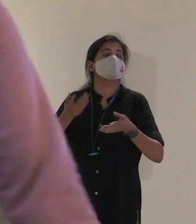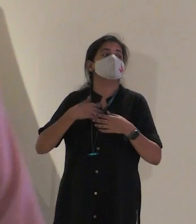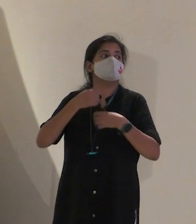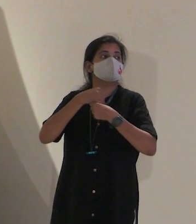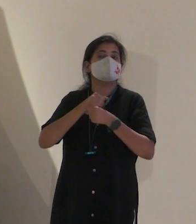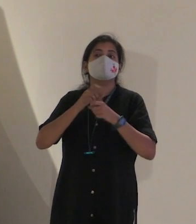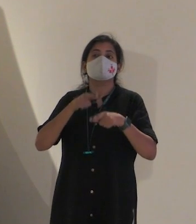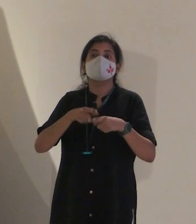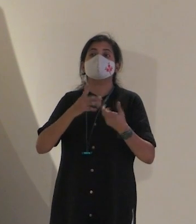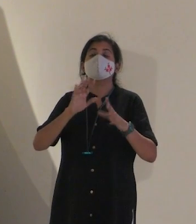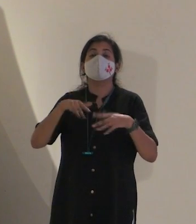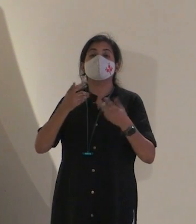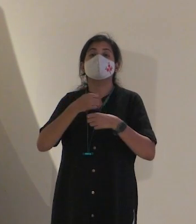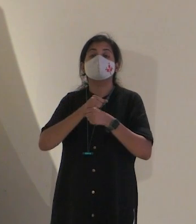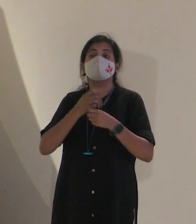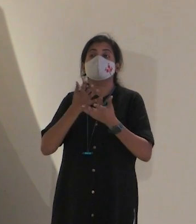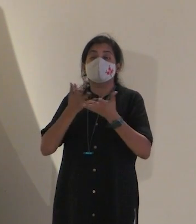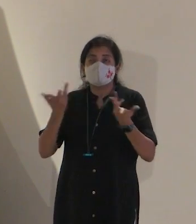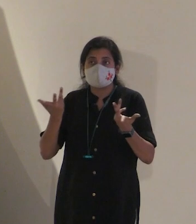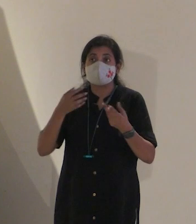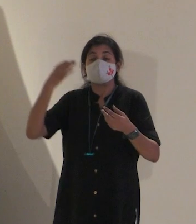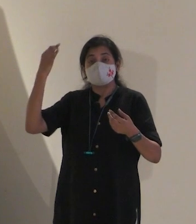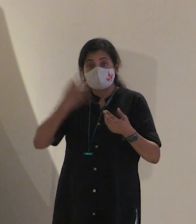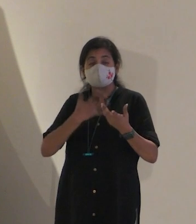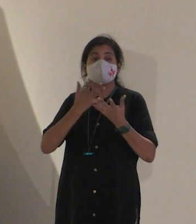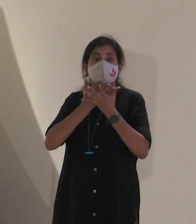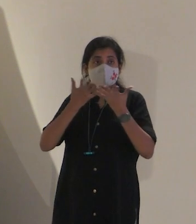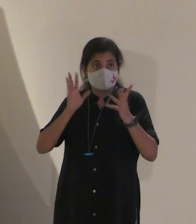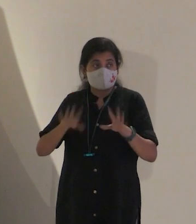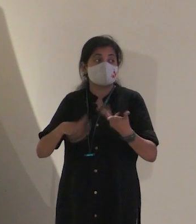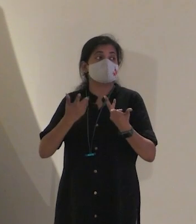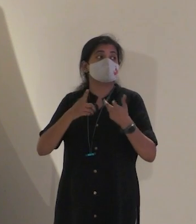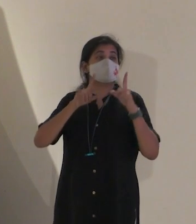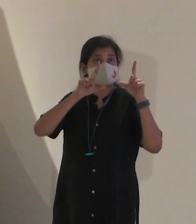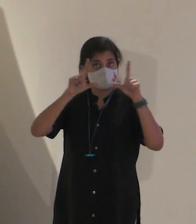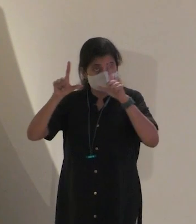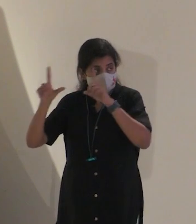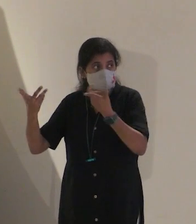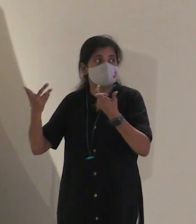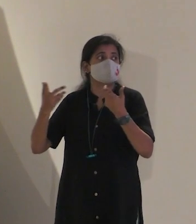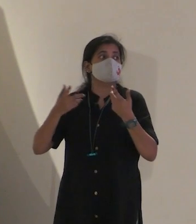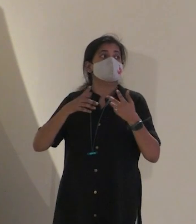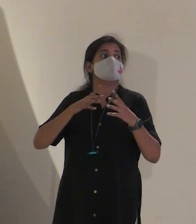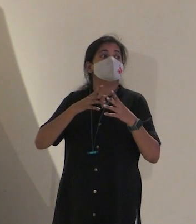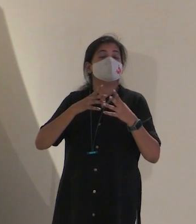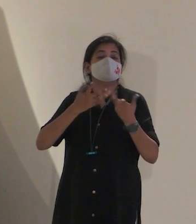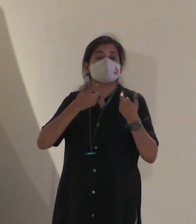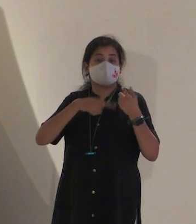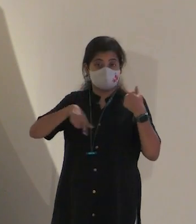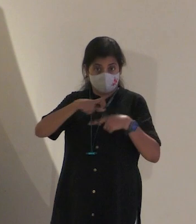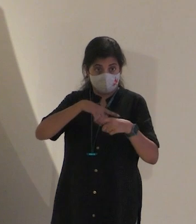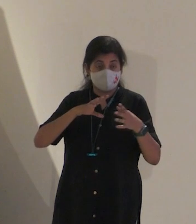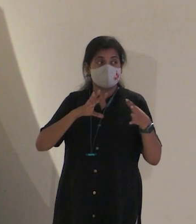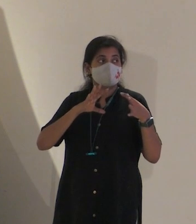restoration to the collection getting restored to a new museographic layout and a thematic display based on the collection was laid out.